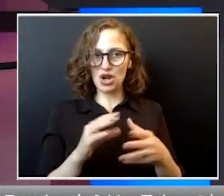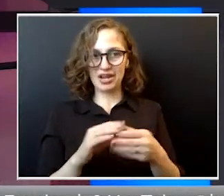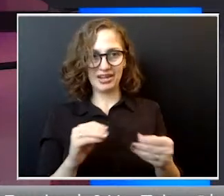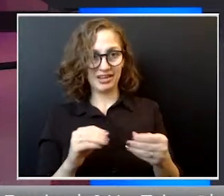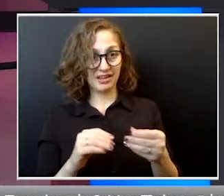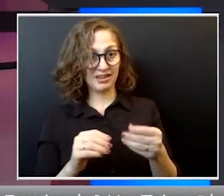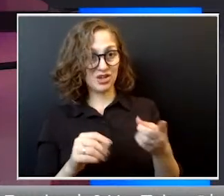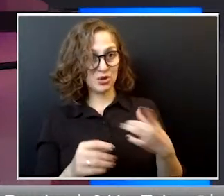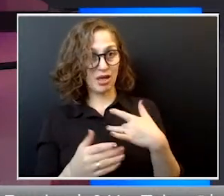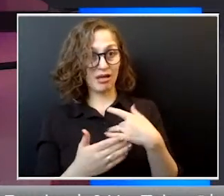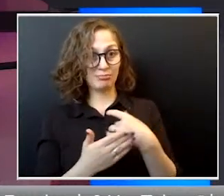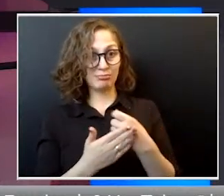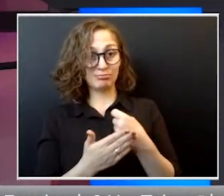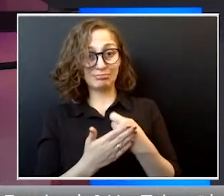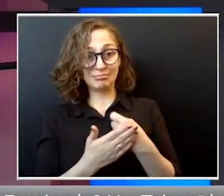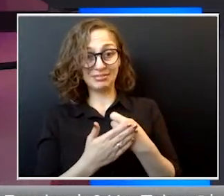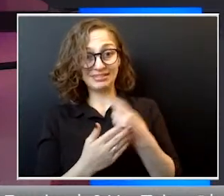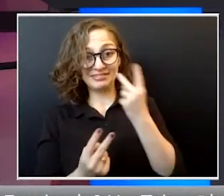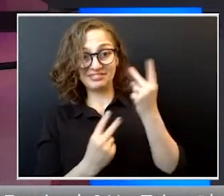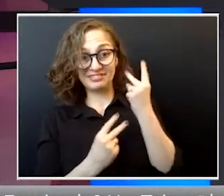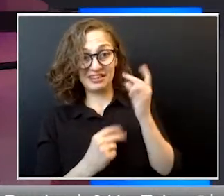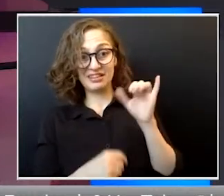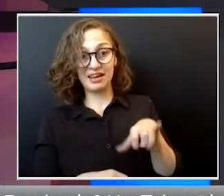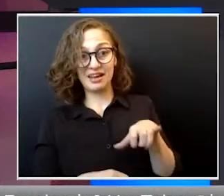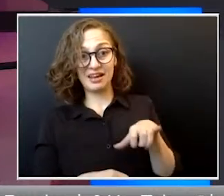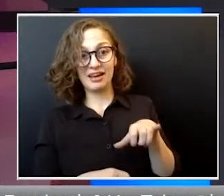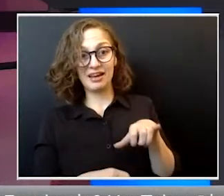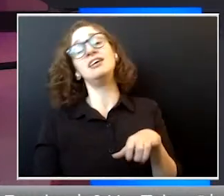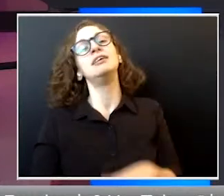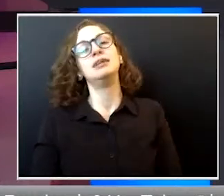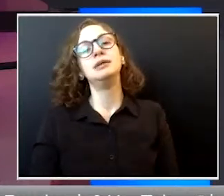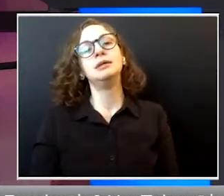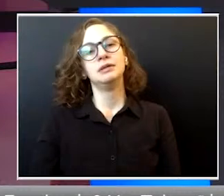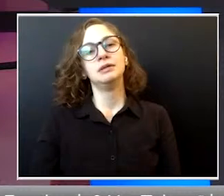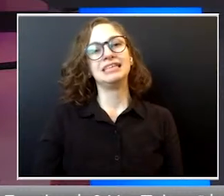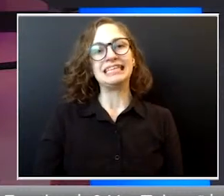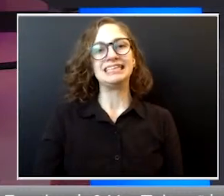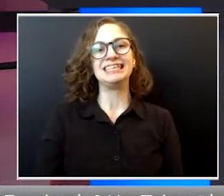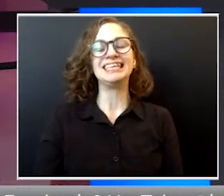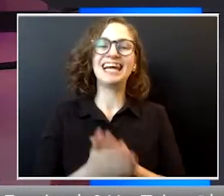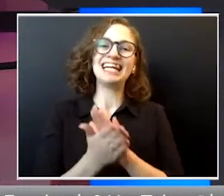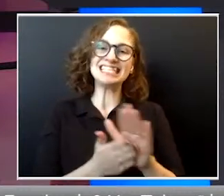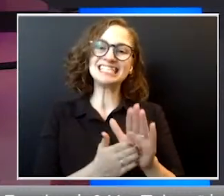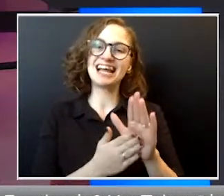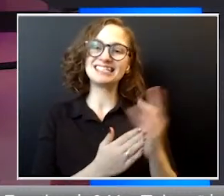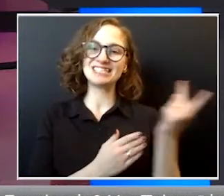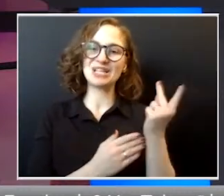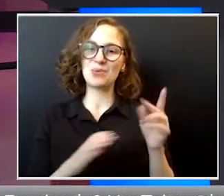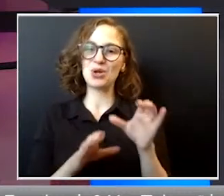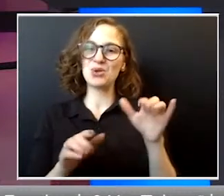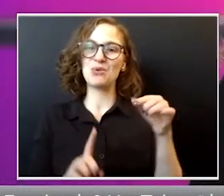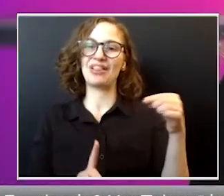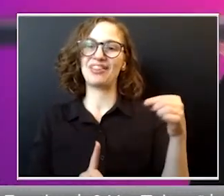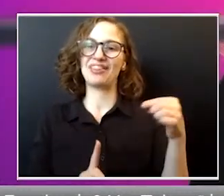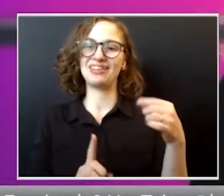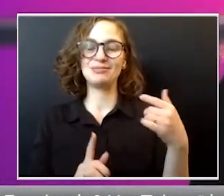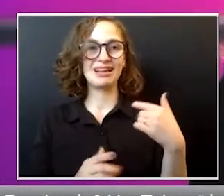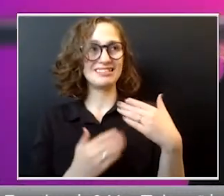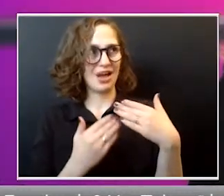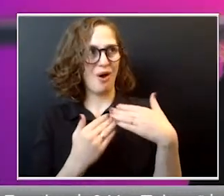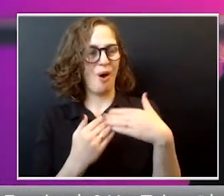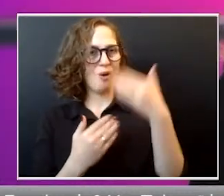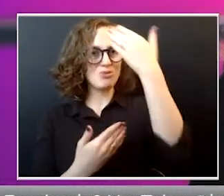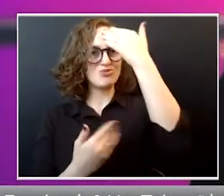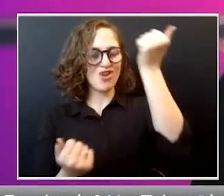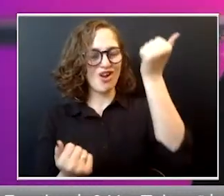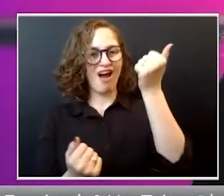point? I think that it's nice that we're doing this, because I almost like forgot that it's been exactly 3 years, and I feel like a lot